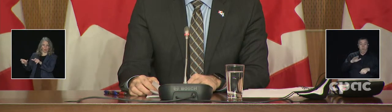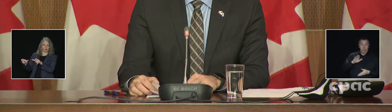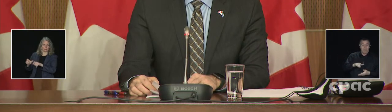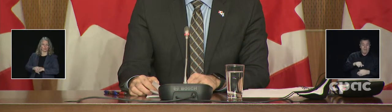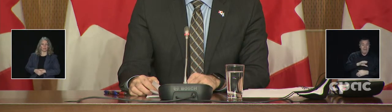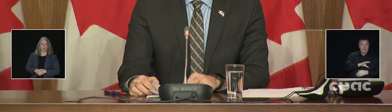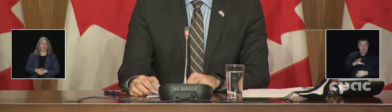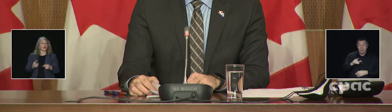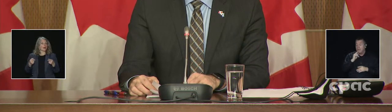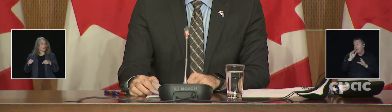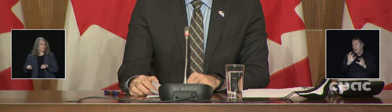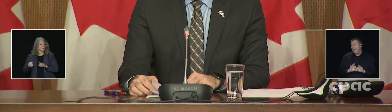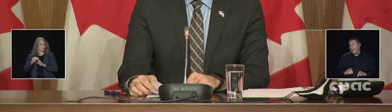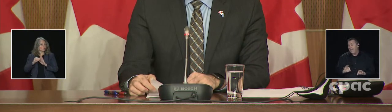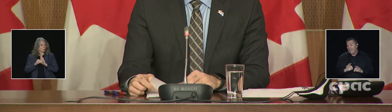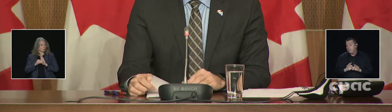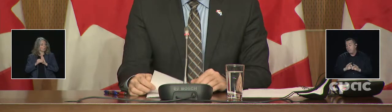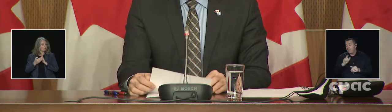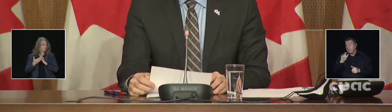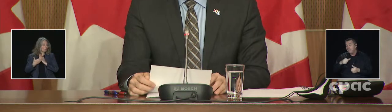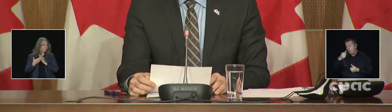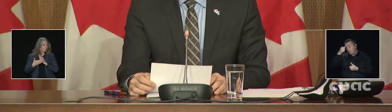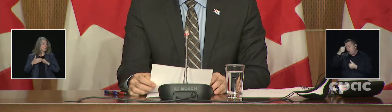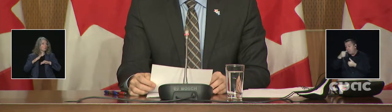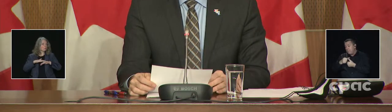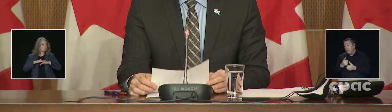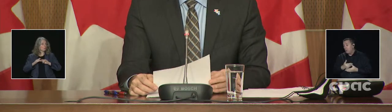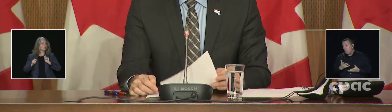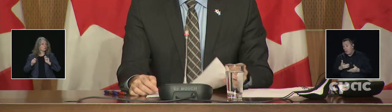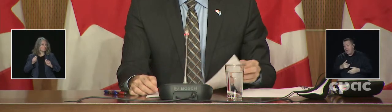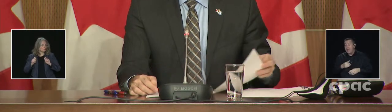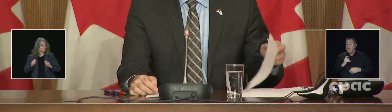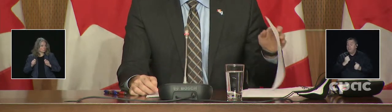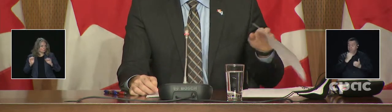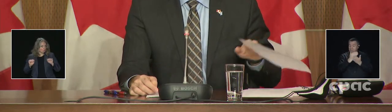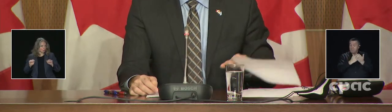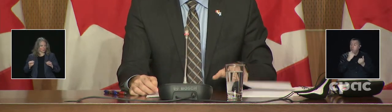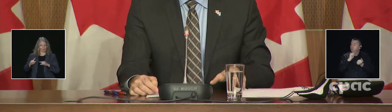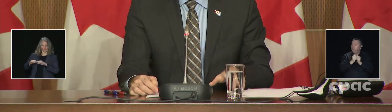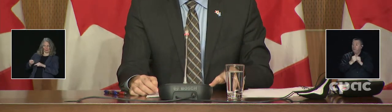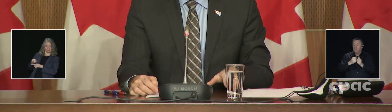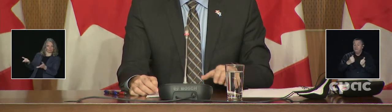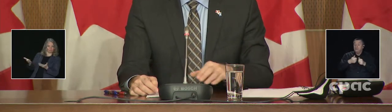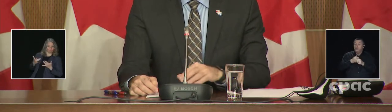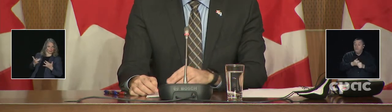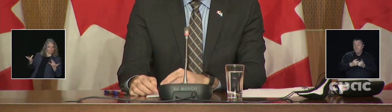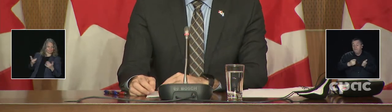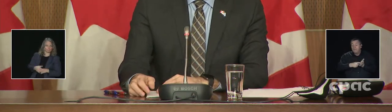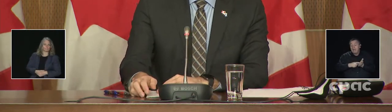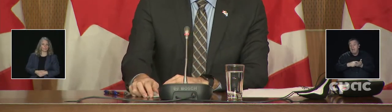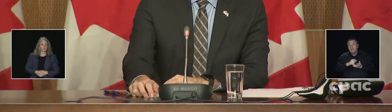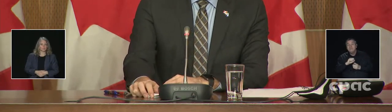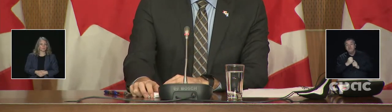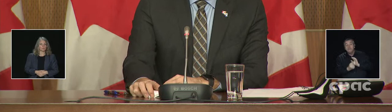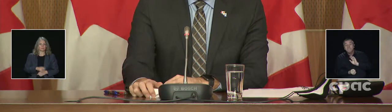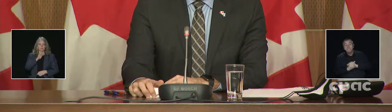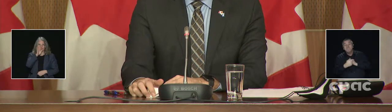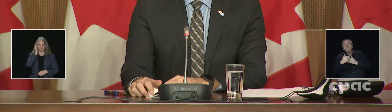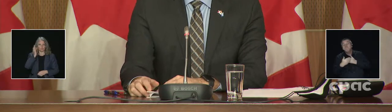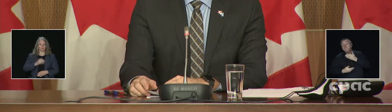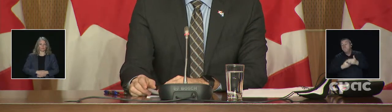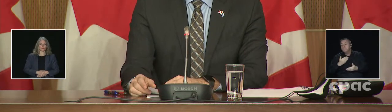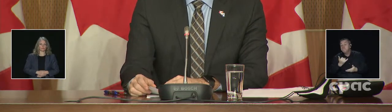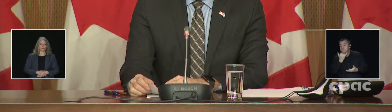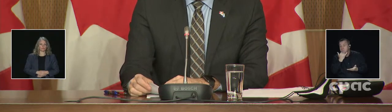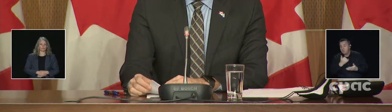that these measures might change as we adapt to this evolving situation. Comme nous l'avons annoncé le